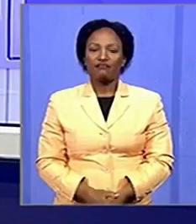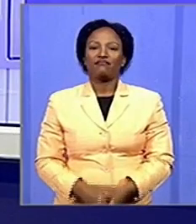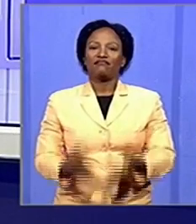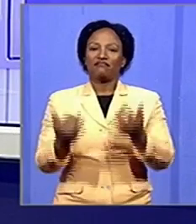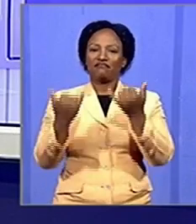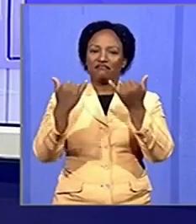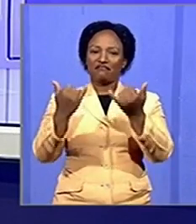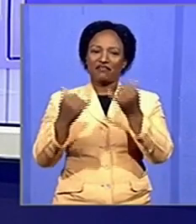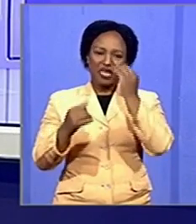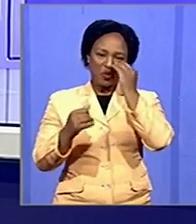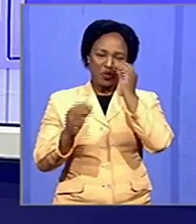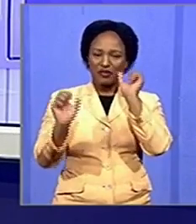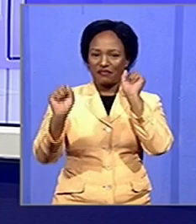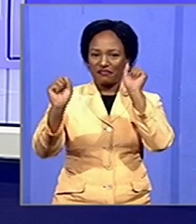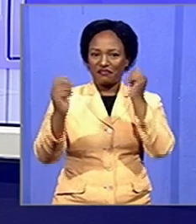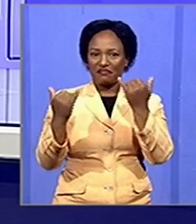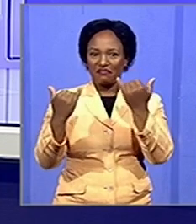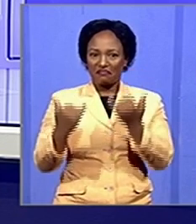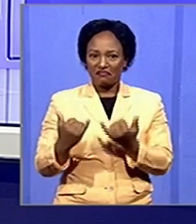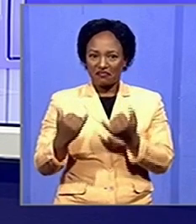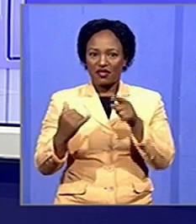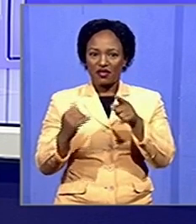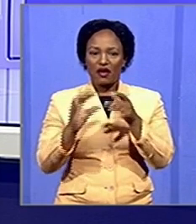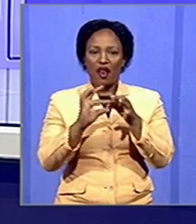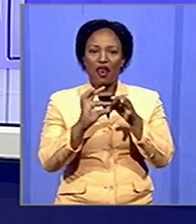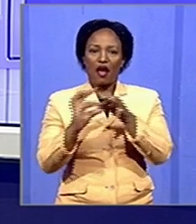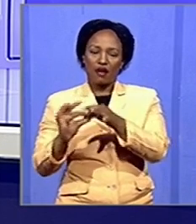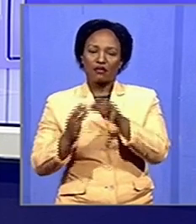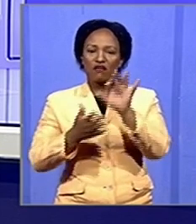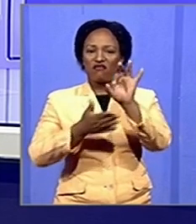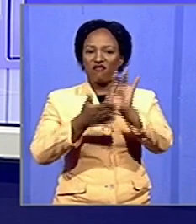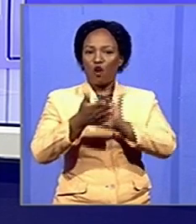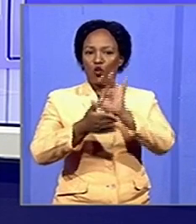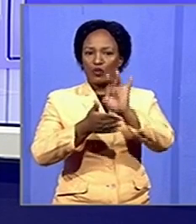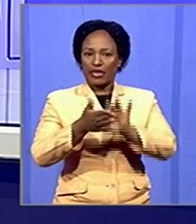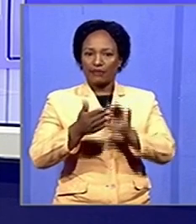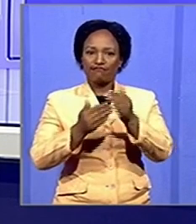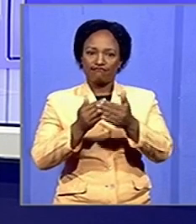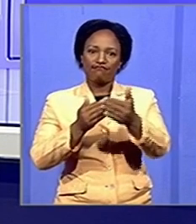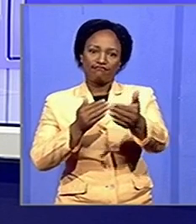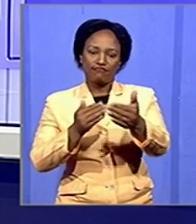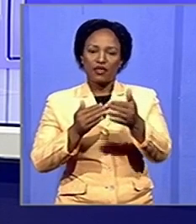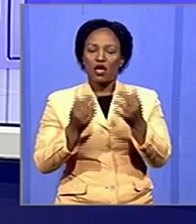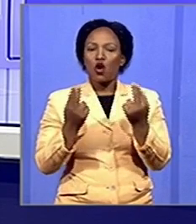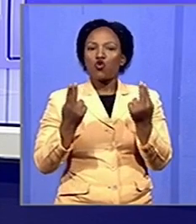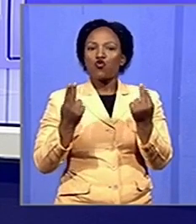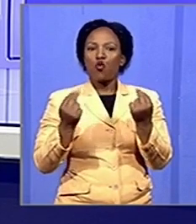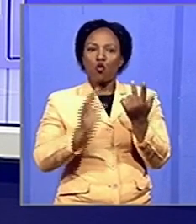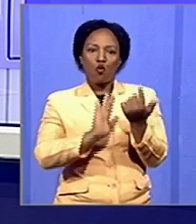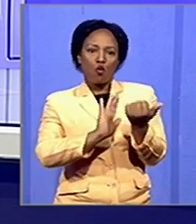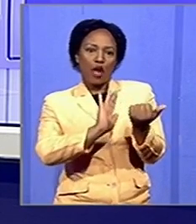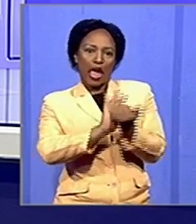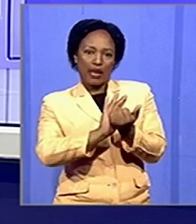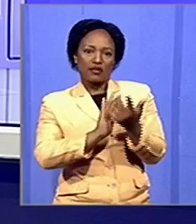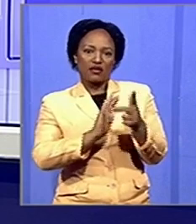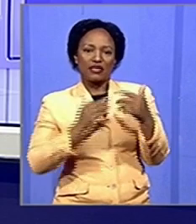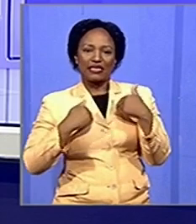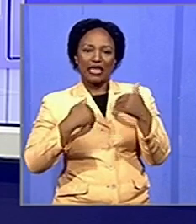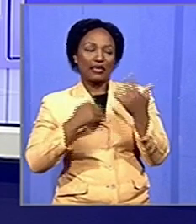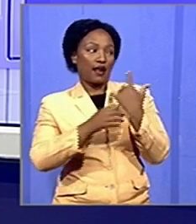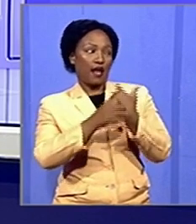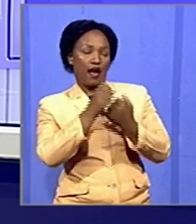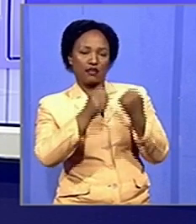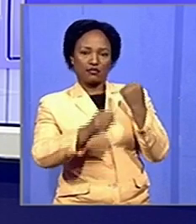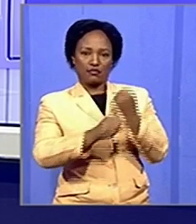Tsena tsa kajeno re dithagola ka tse amanganang le dikgetho. Molao o motjha wa dikgetho o qadileng ho sebetsa selemong se